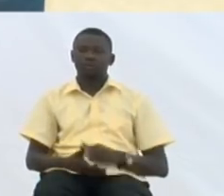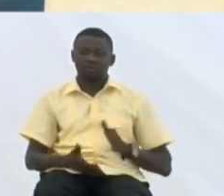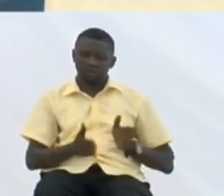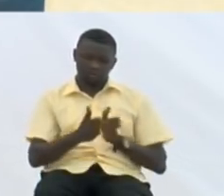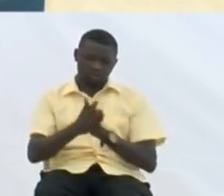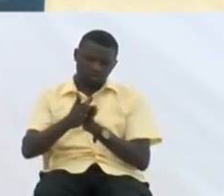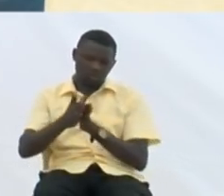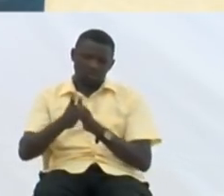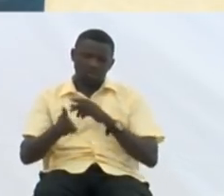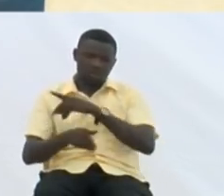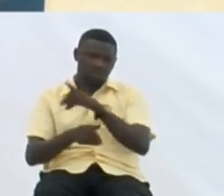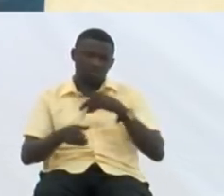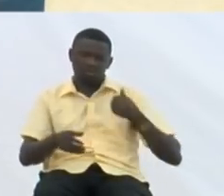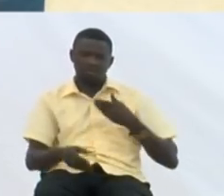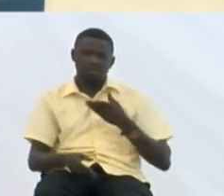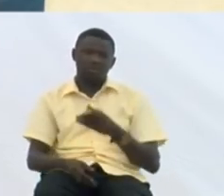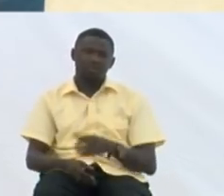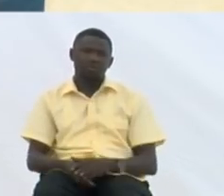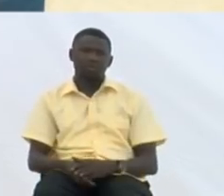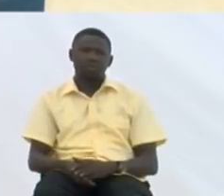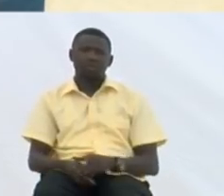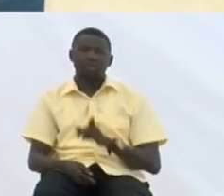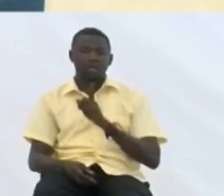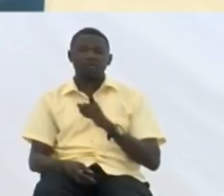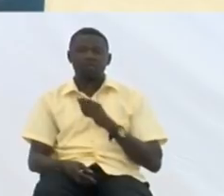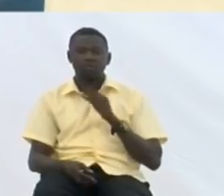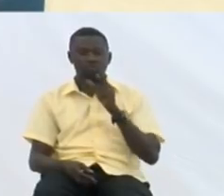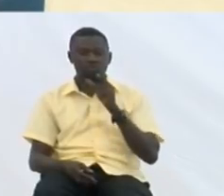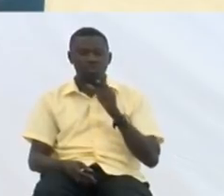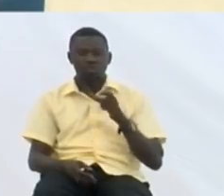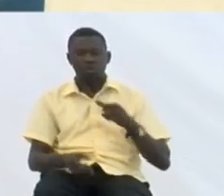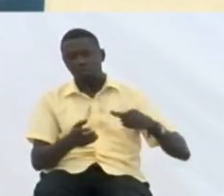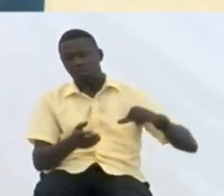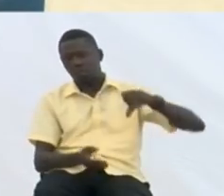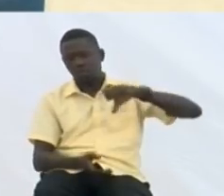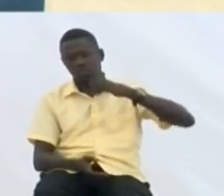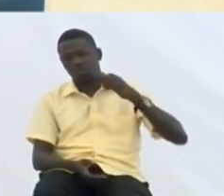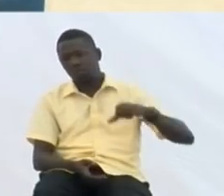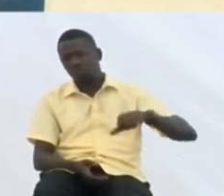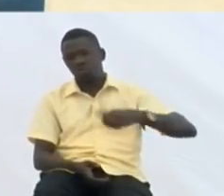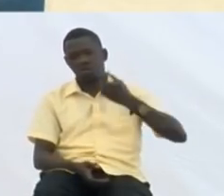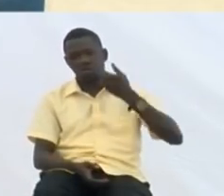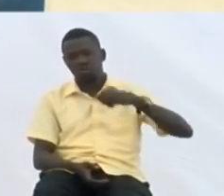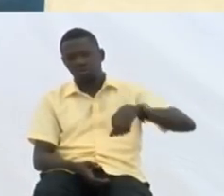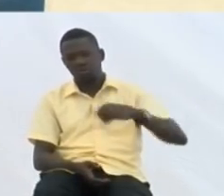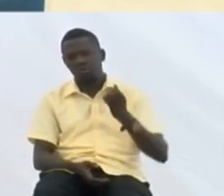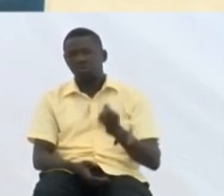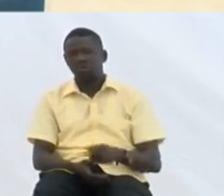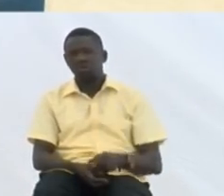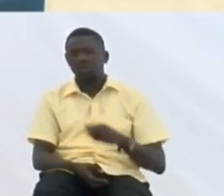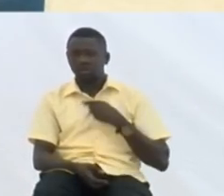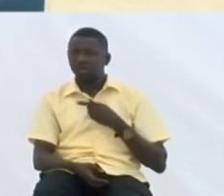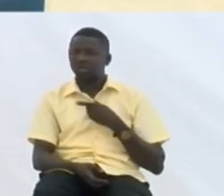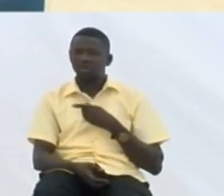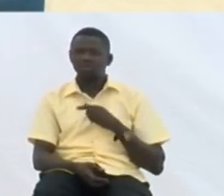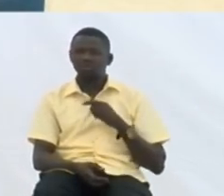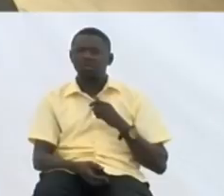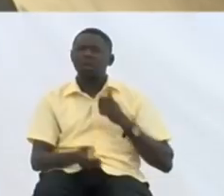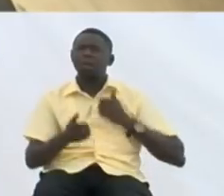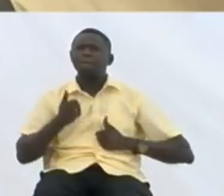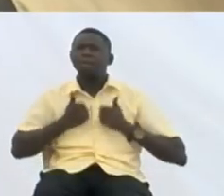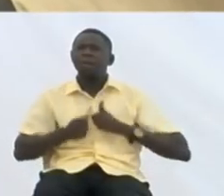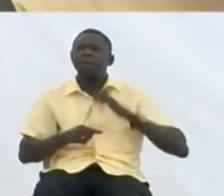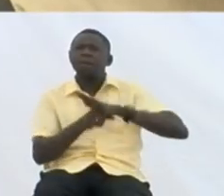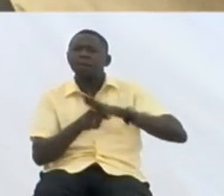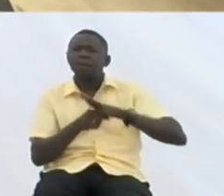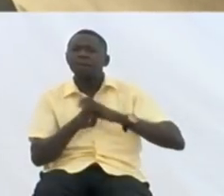You get closer to them. What in the kill never carry? There was one pot. B and G pot. The things they call